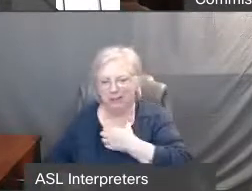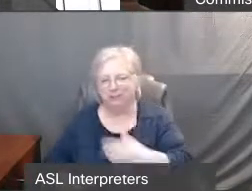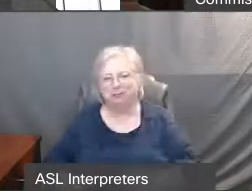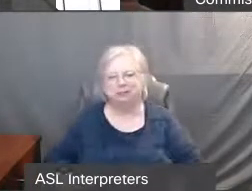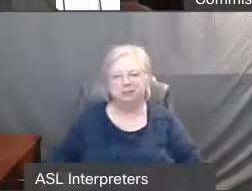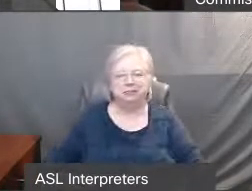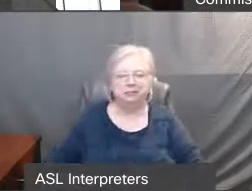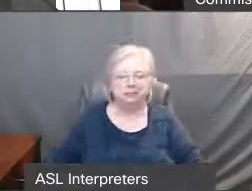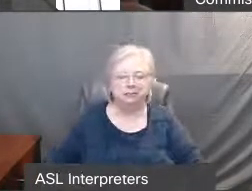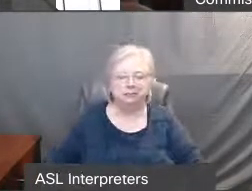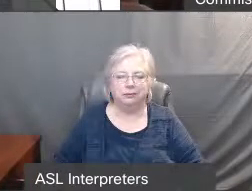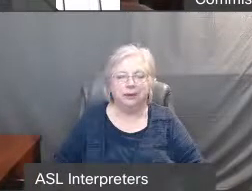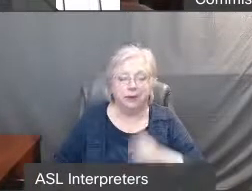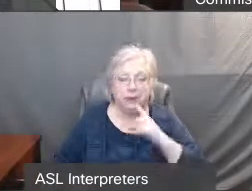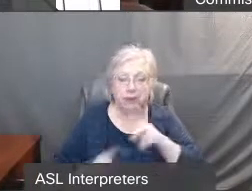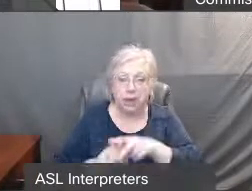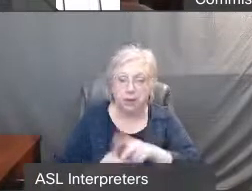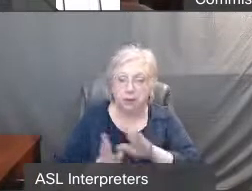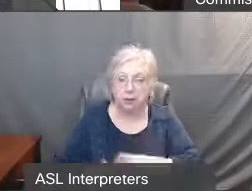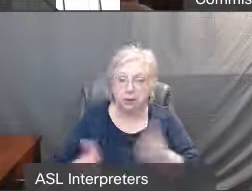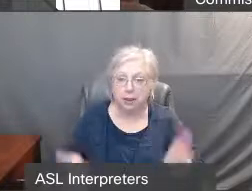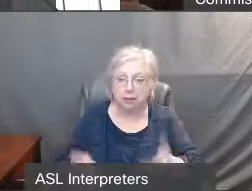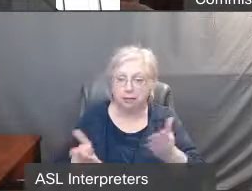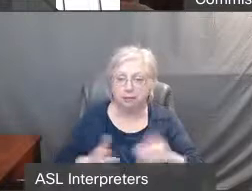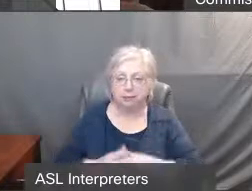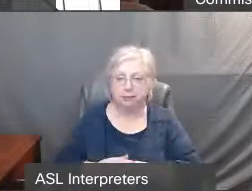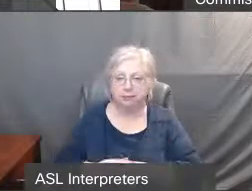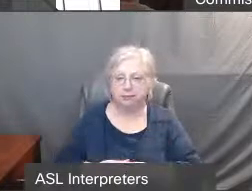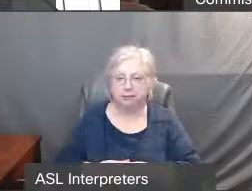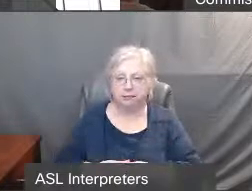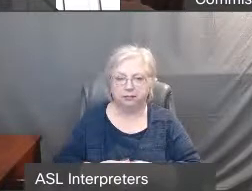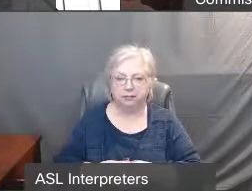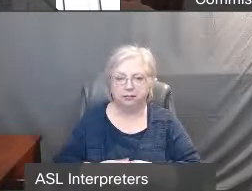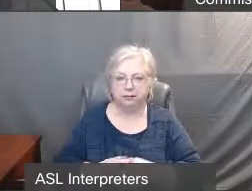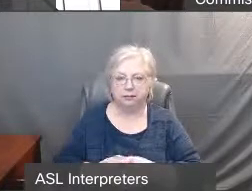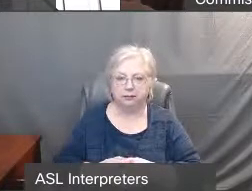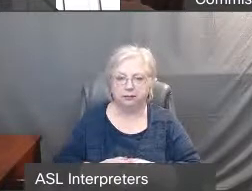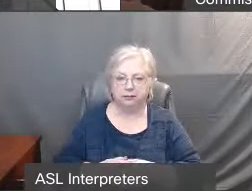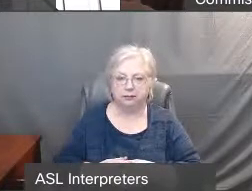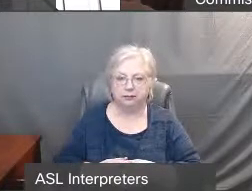Okay, so is the applicant present?